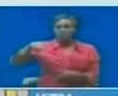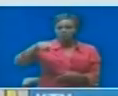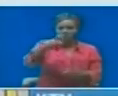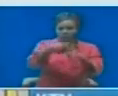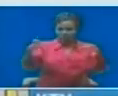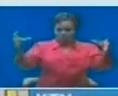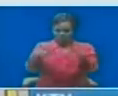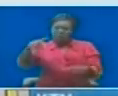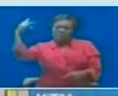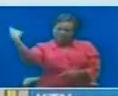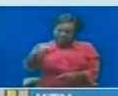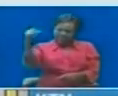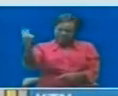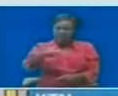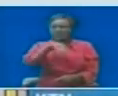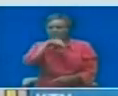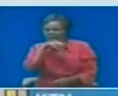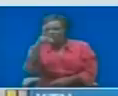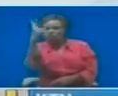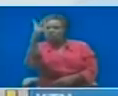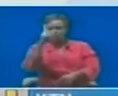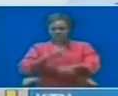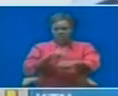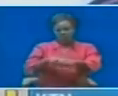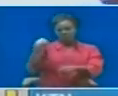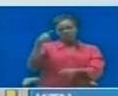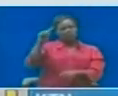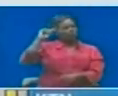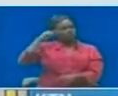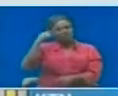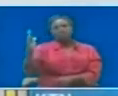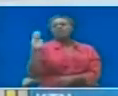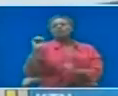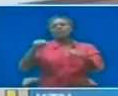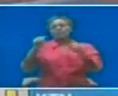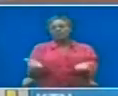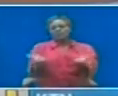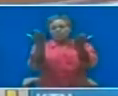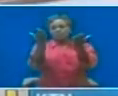crowd, hitting the former Prime Minister twice on the back. Do you think his security should be heightened?